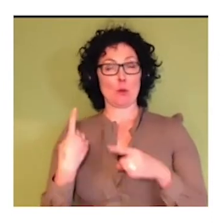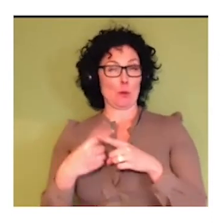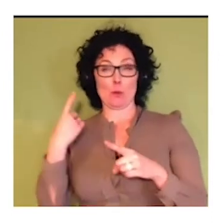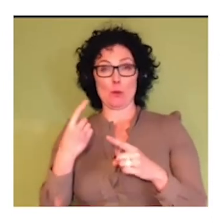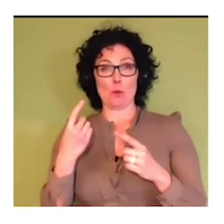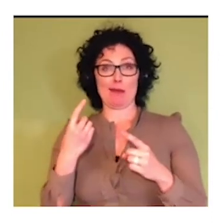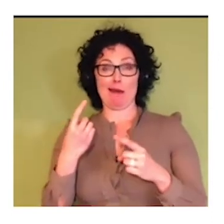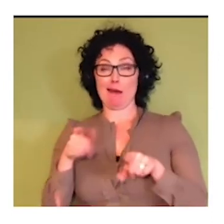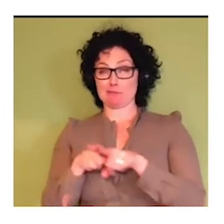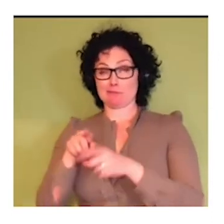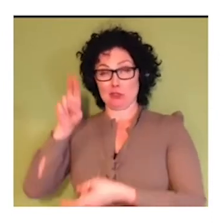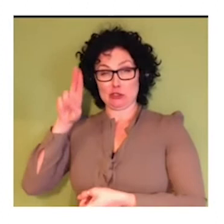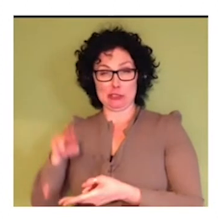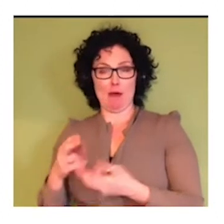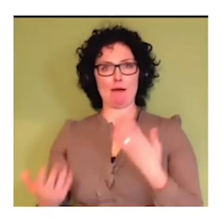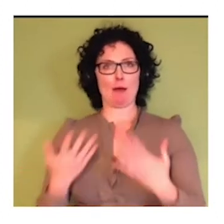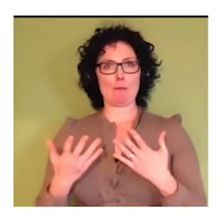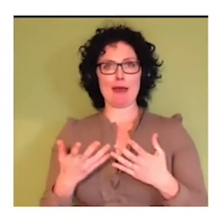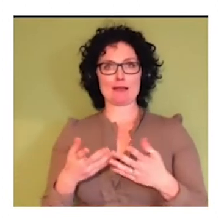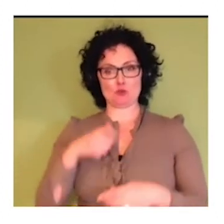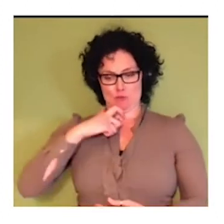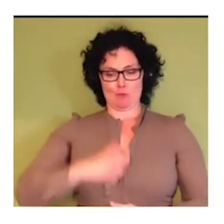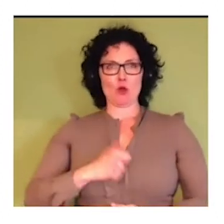cheaper than someone typing the whole document in again.